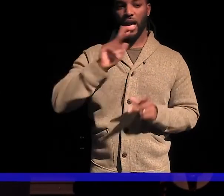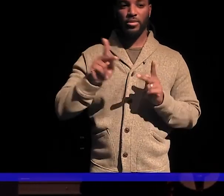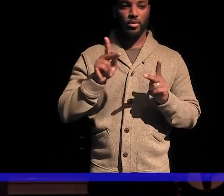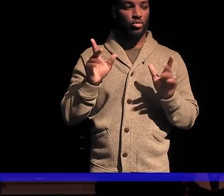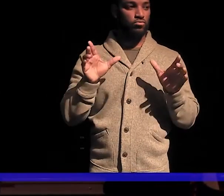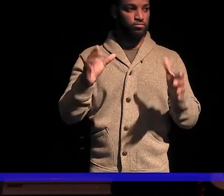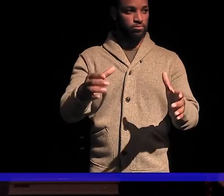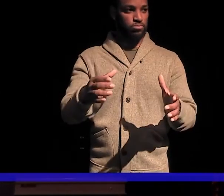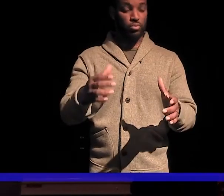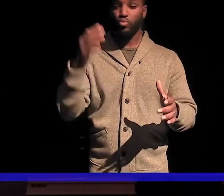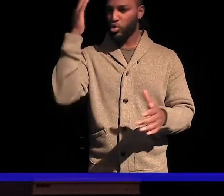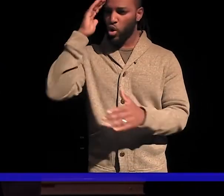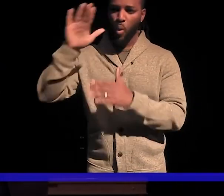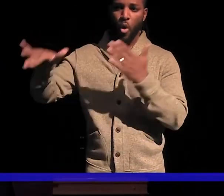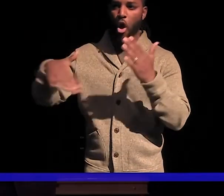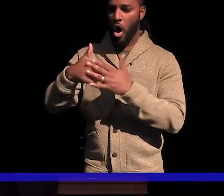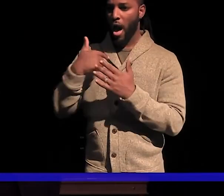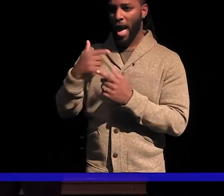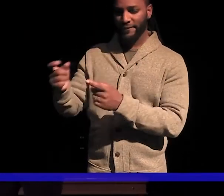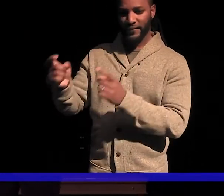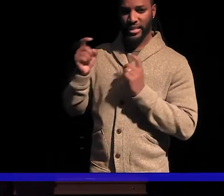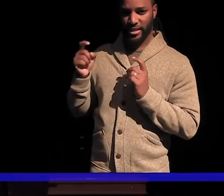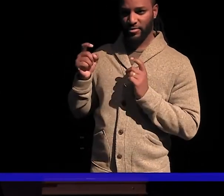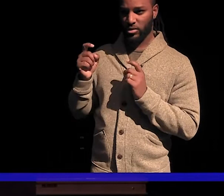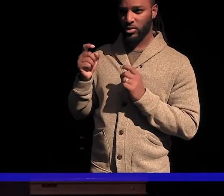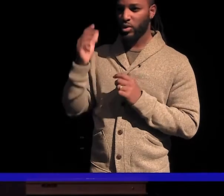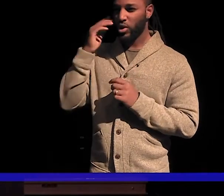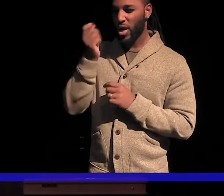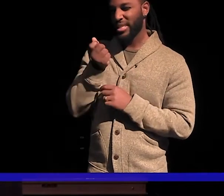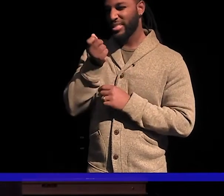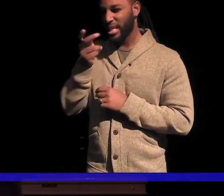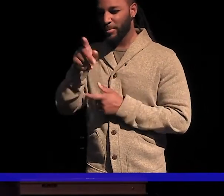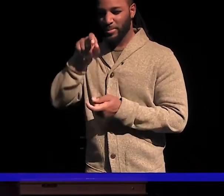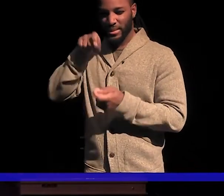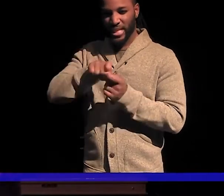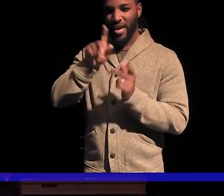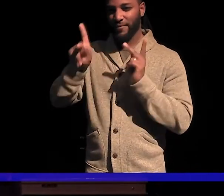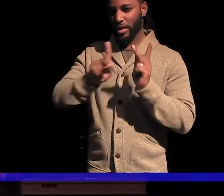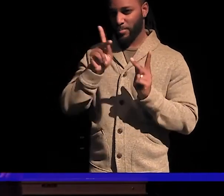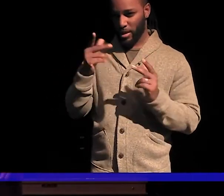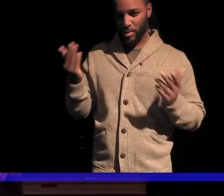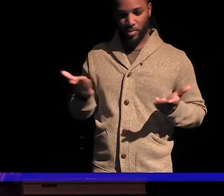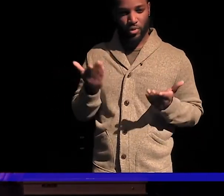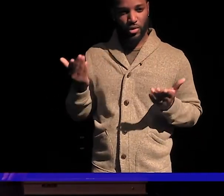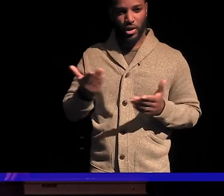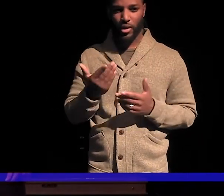we know that we have all received gifts. We know that there's some specific people in the body